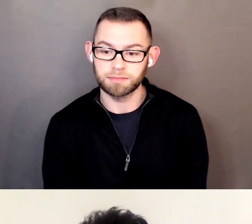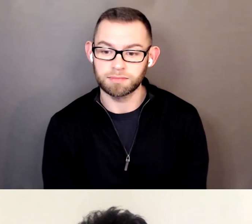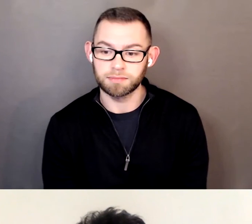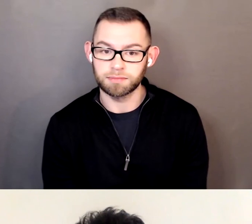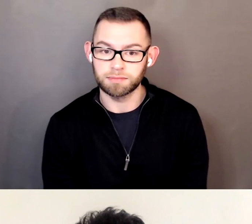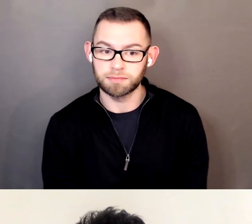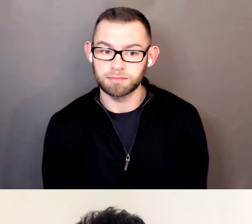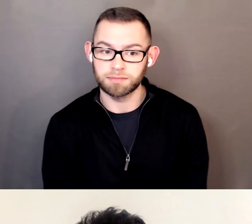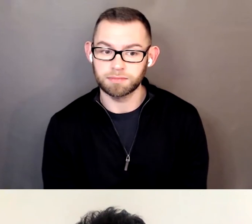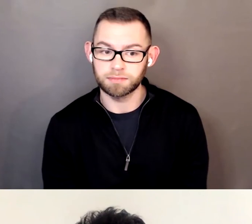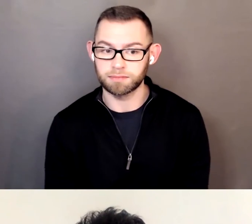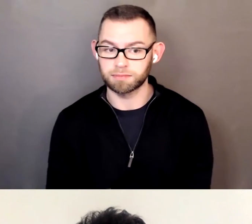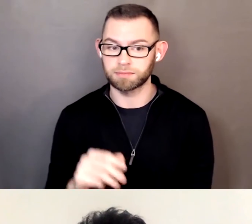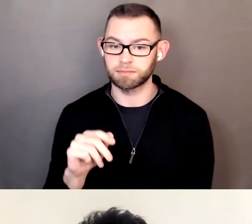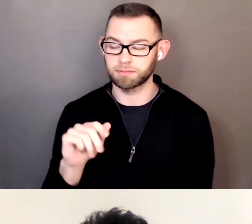Okay.